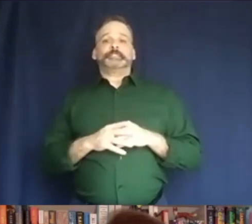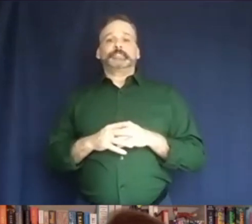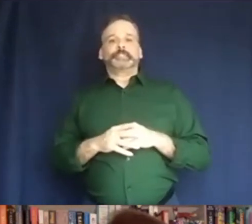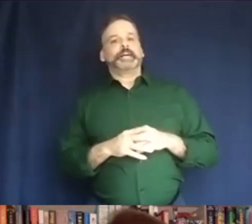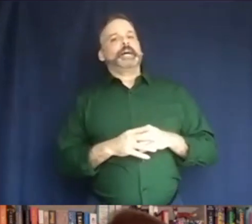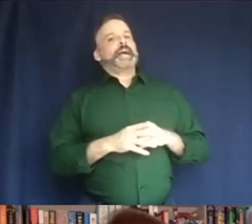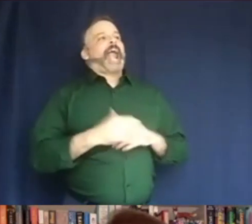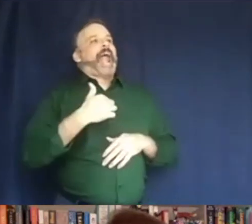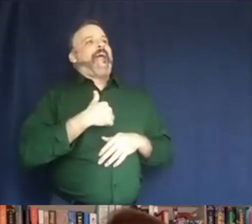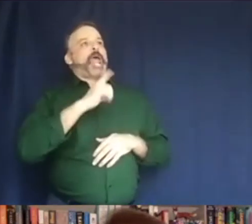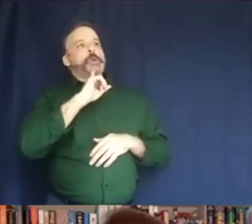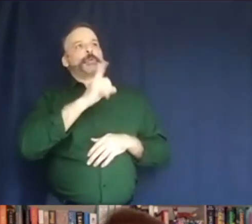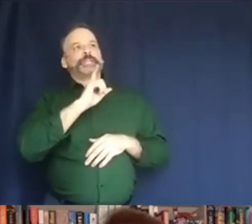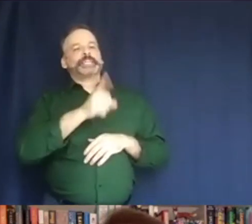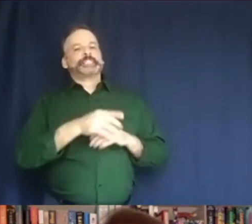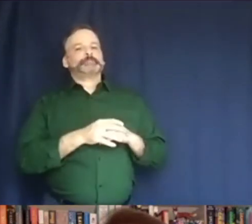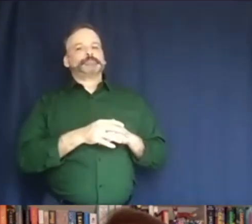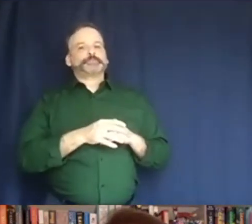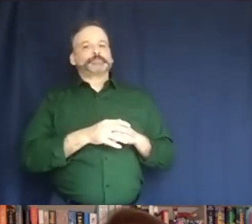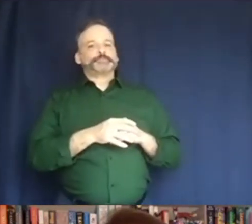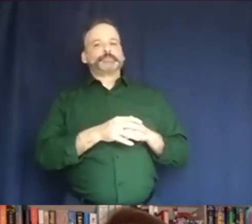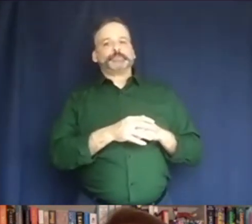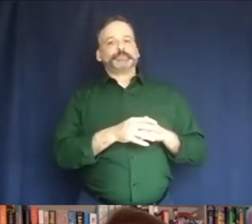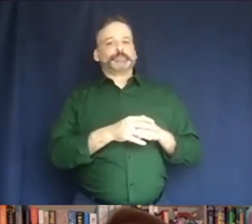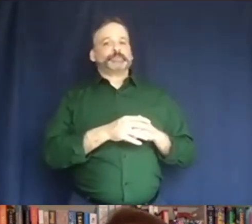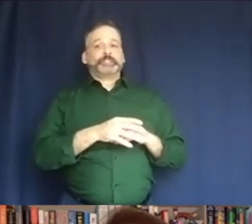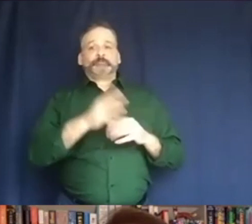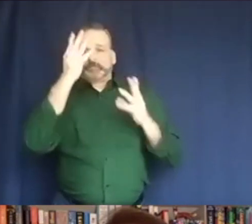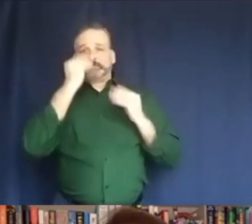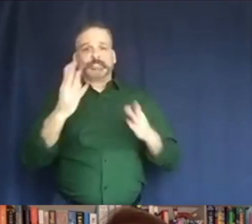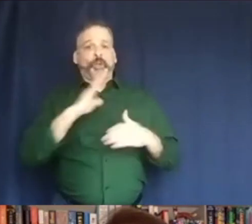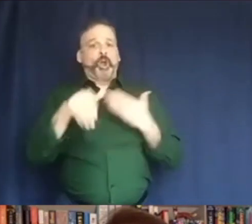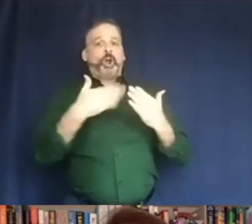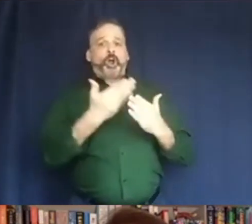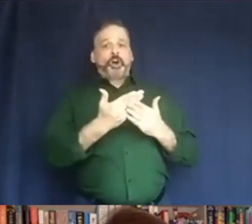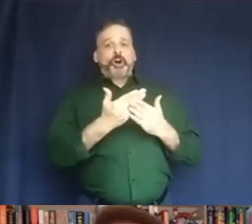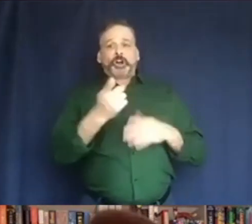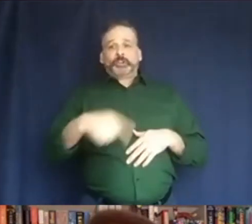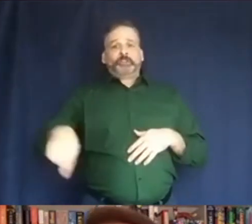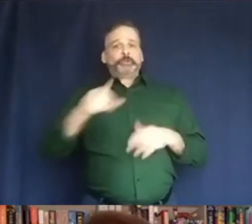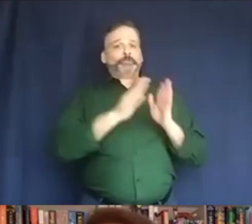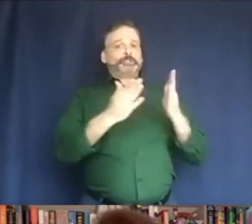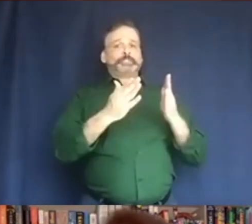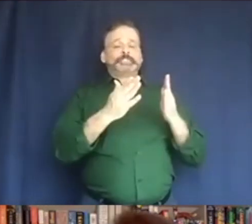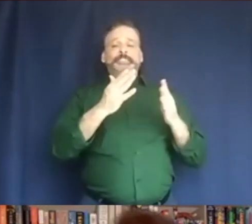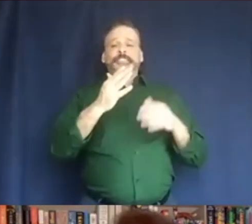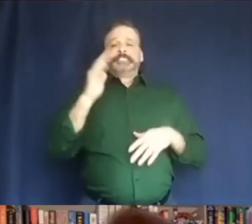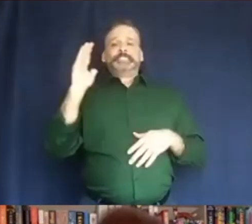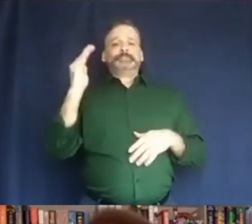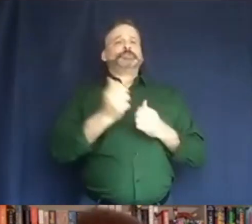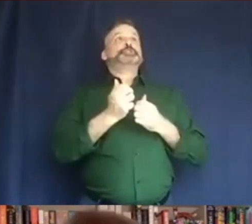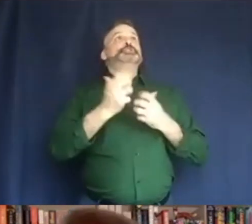Oh, I really... I'm just want to put this out there. All of your books sound so amazing. I can't wait to kind of hold them in